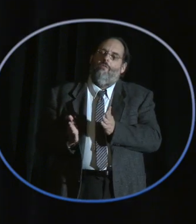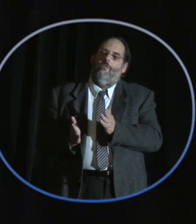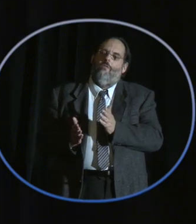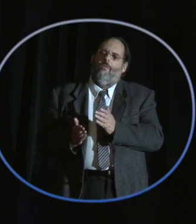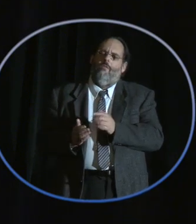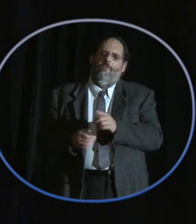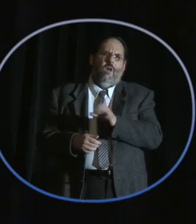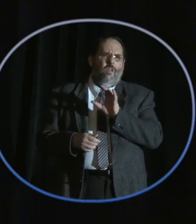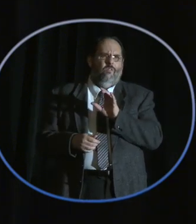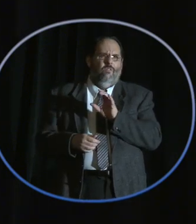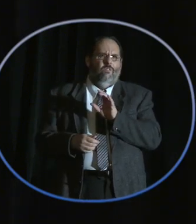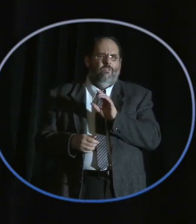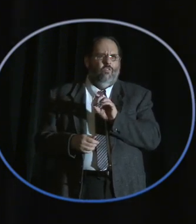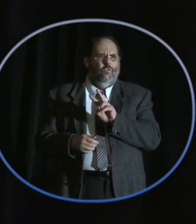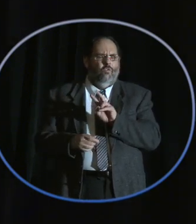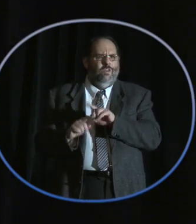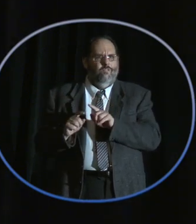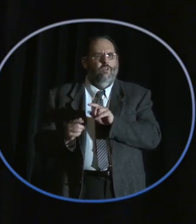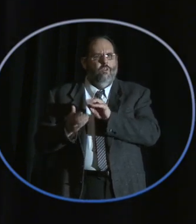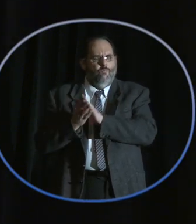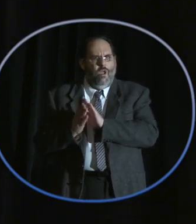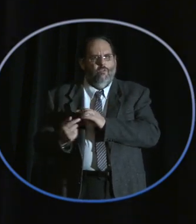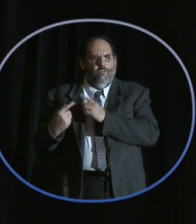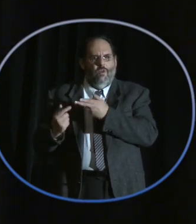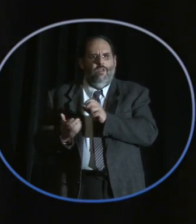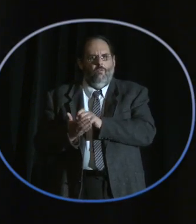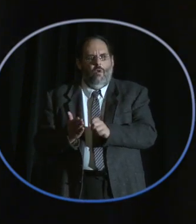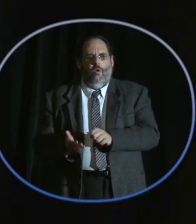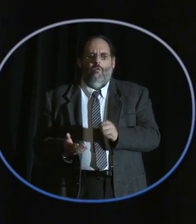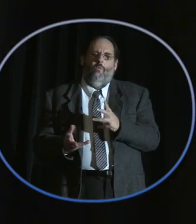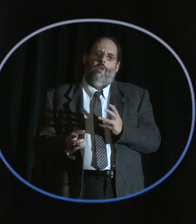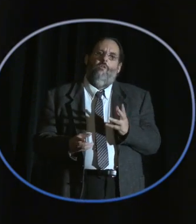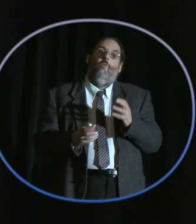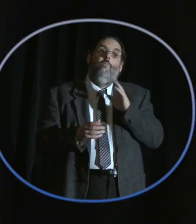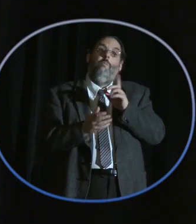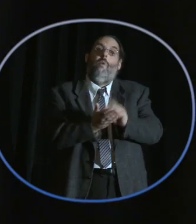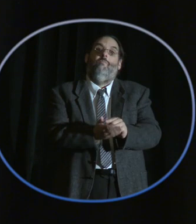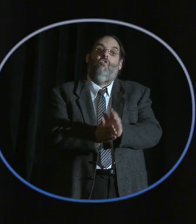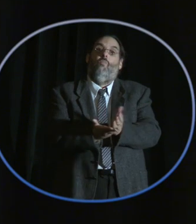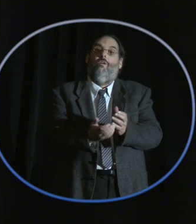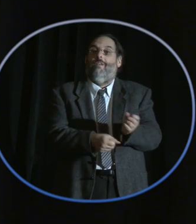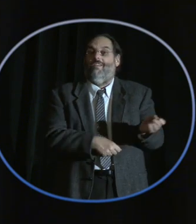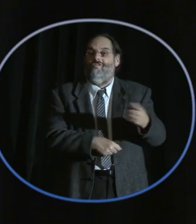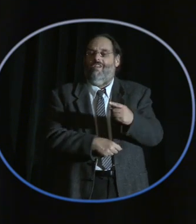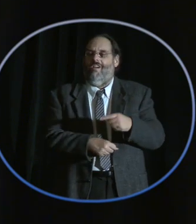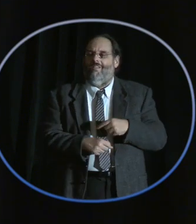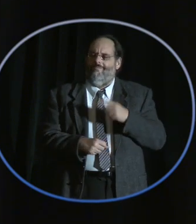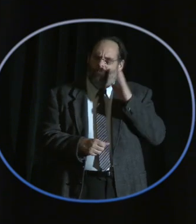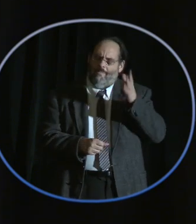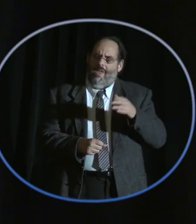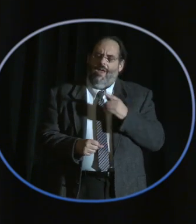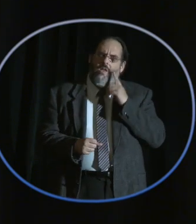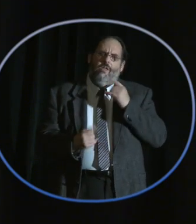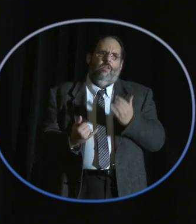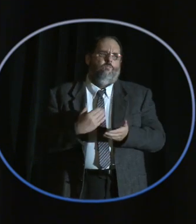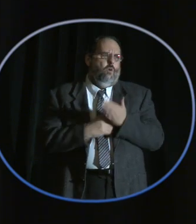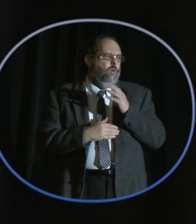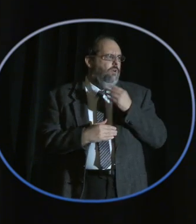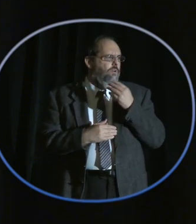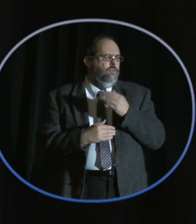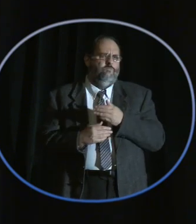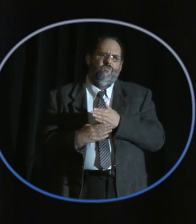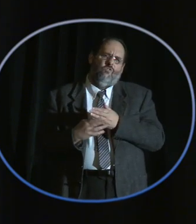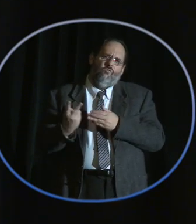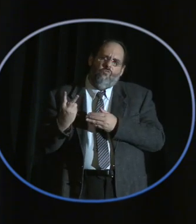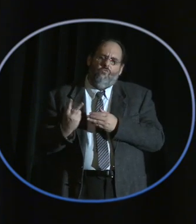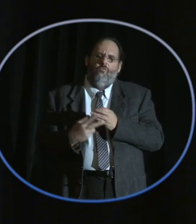some 102 prayers so far that are going into a book next year, but I thought this morning it would be appropriate to share two